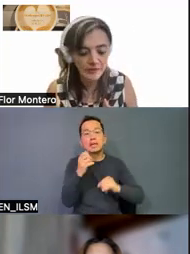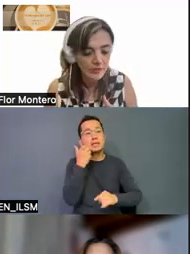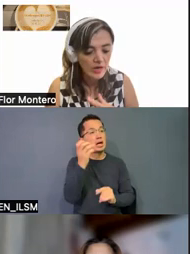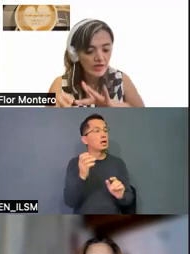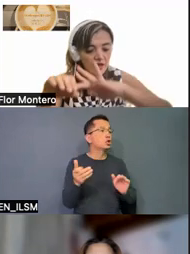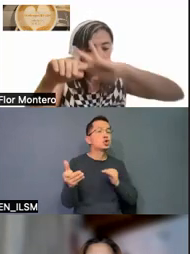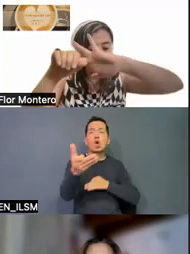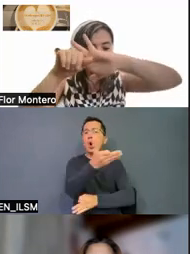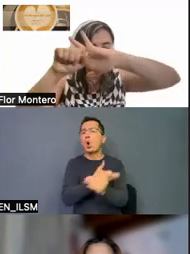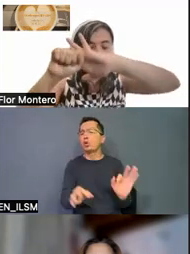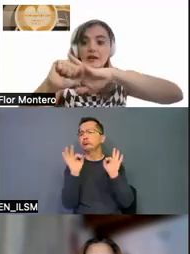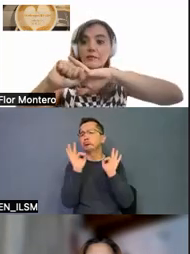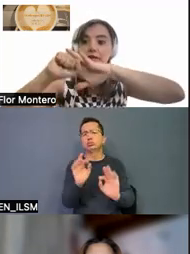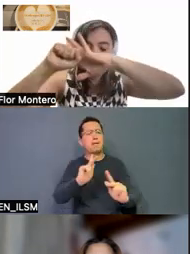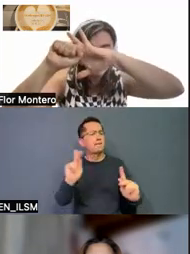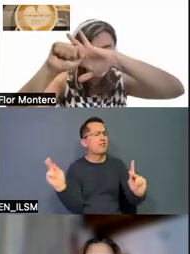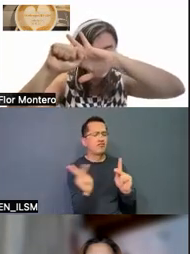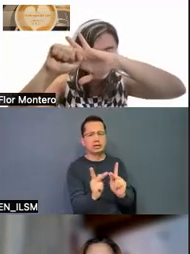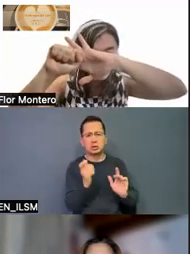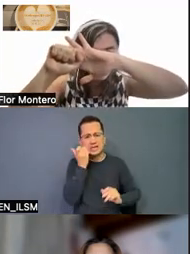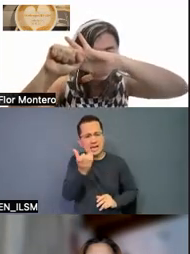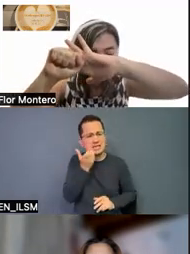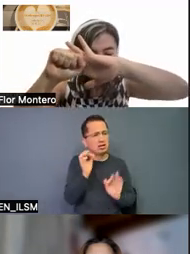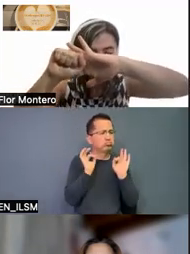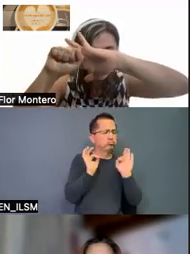what I'm talking about, right? We go to the middle finger.